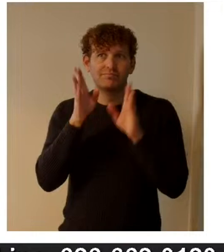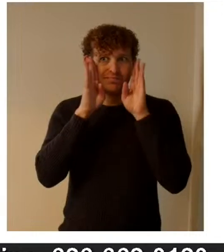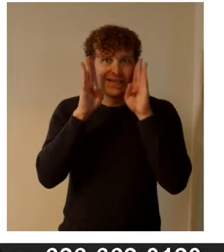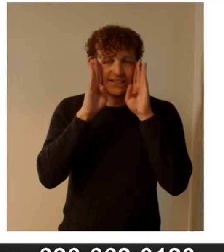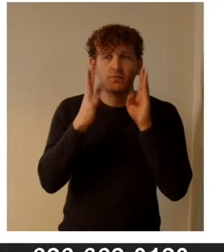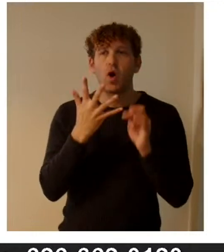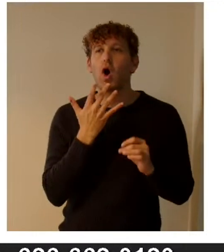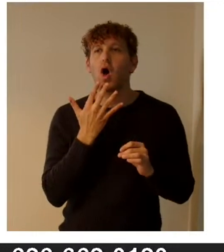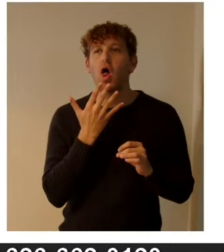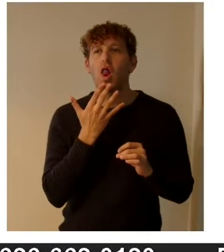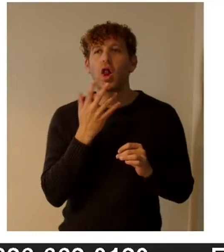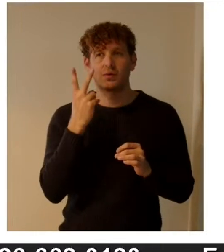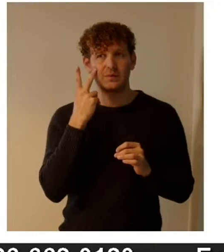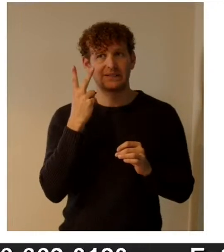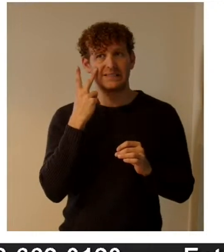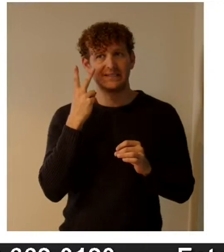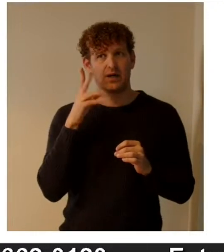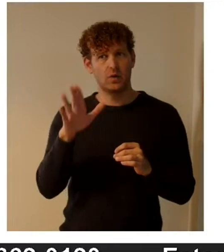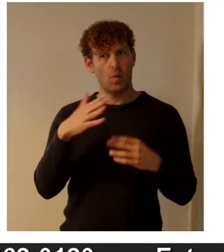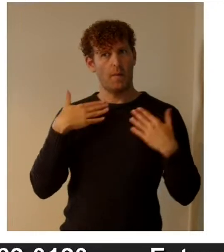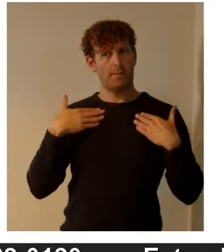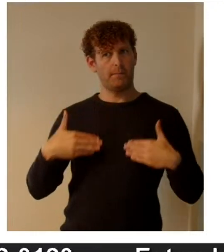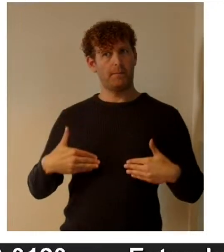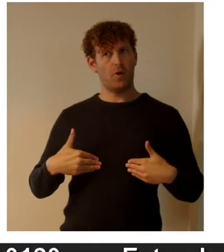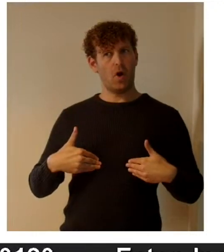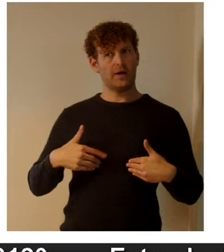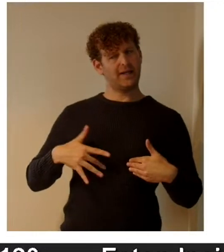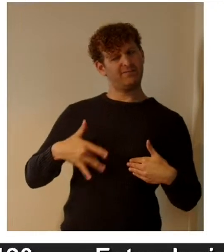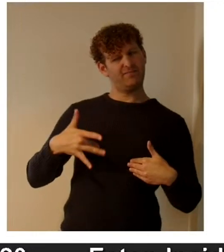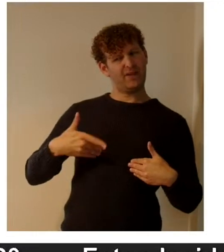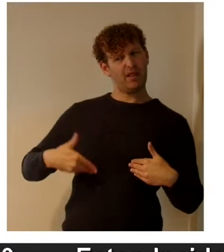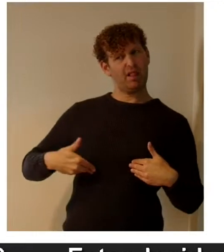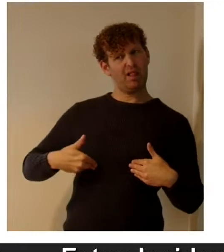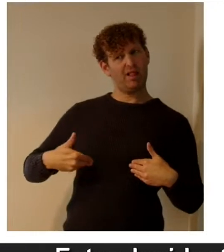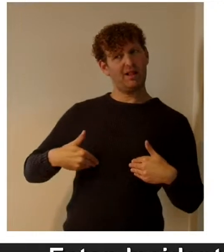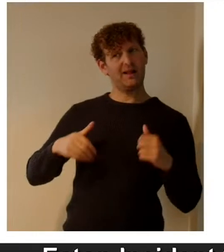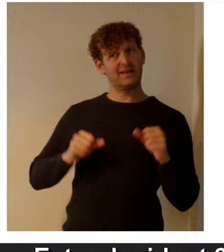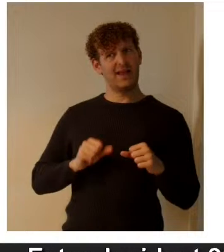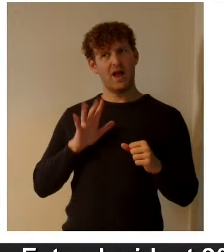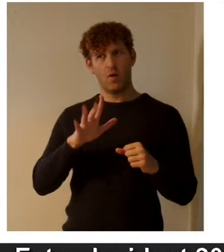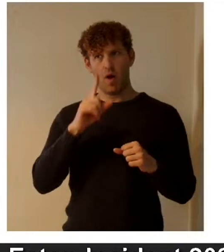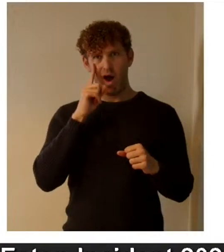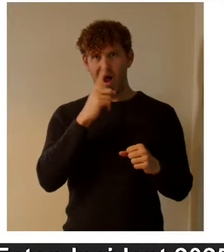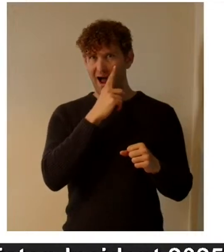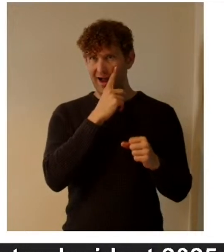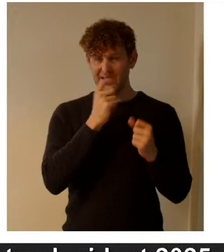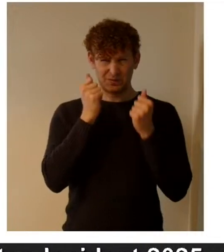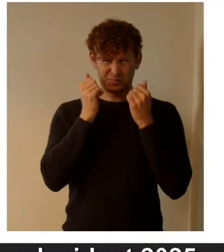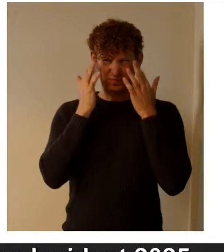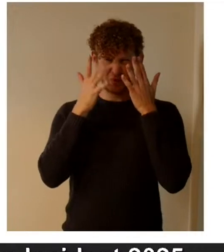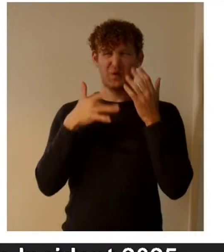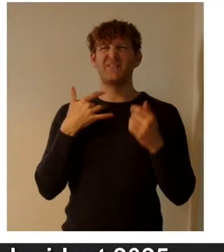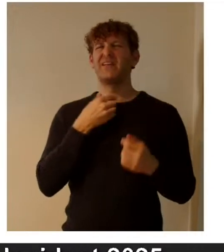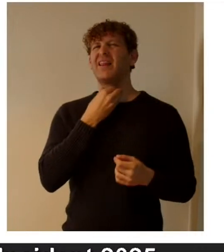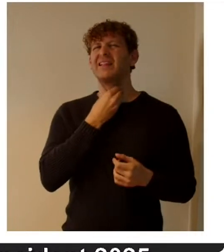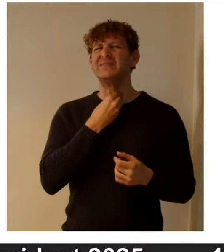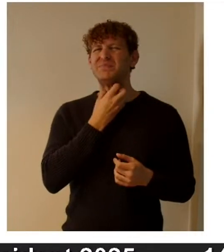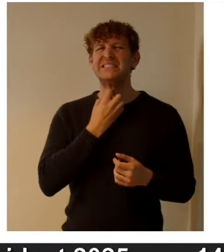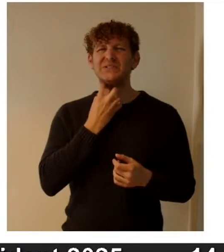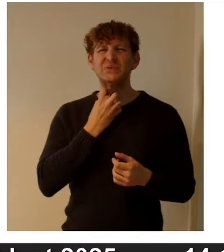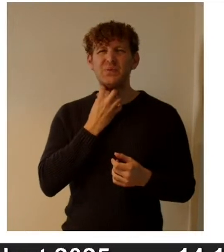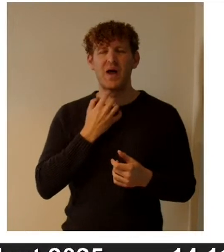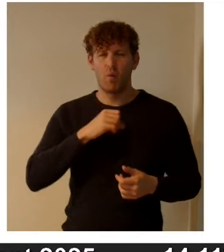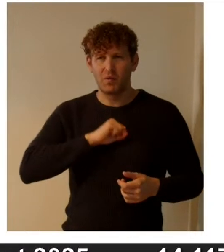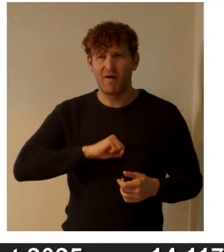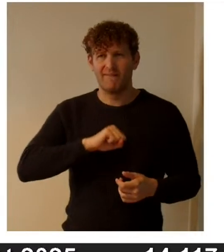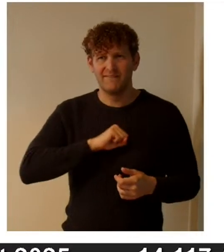body be the best influence for you. We have a great alert system. Your eyes will burn, your throat will get scratchy, you'll start coughing a little bit.